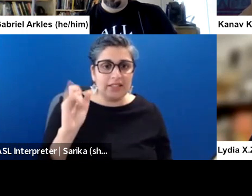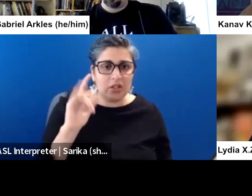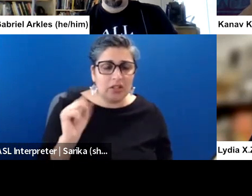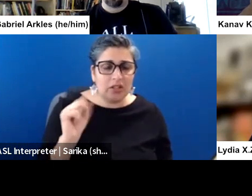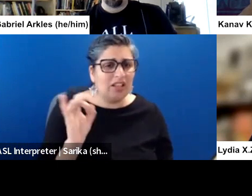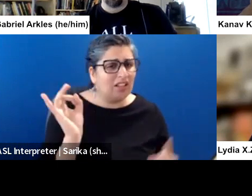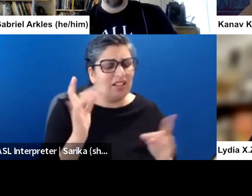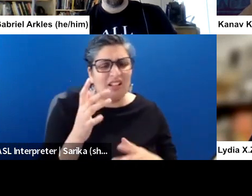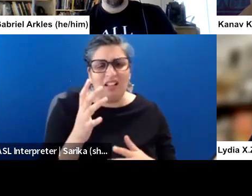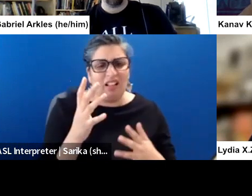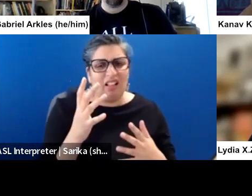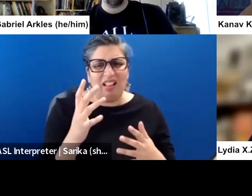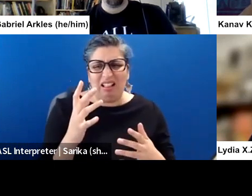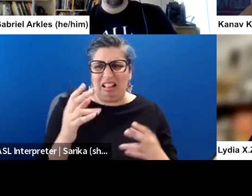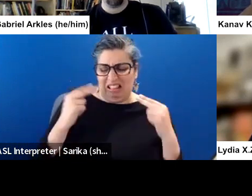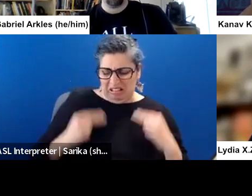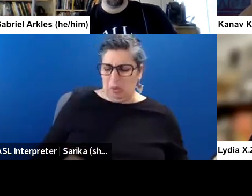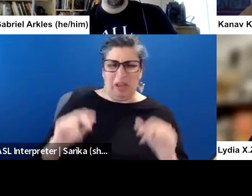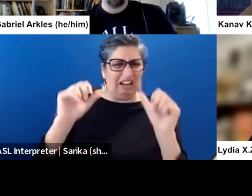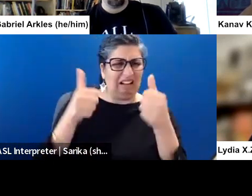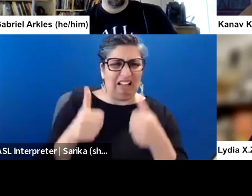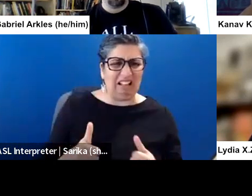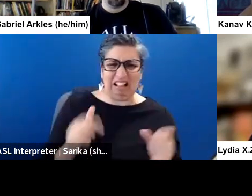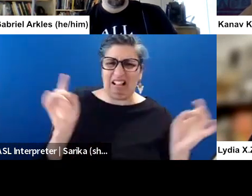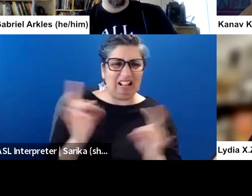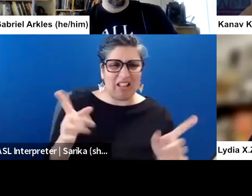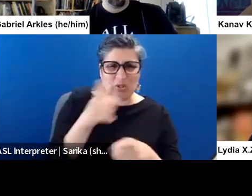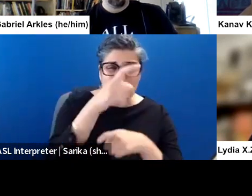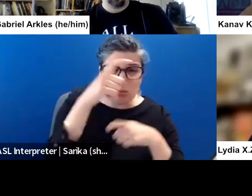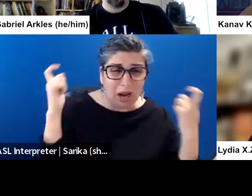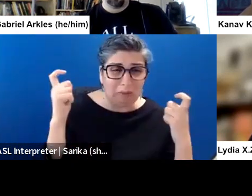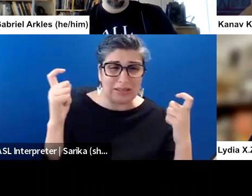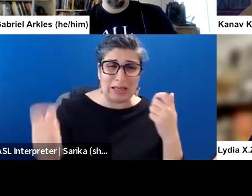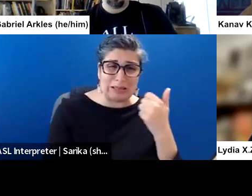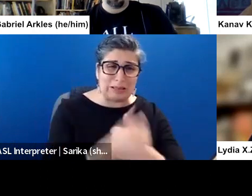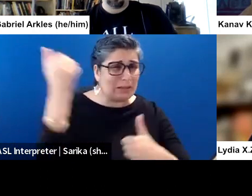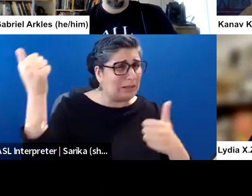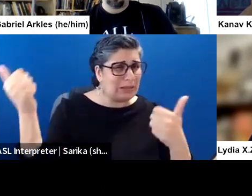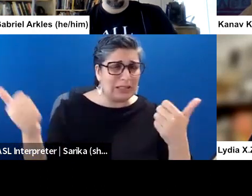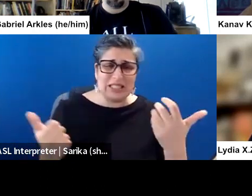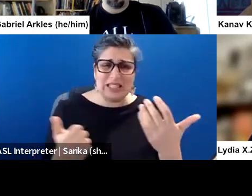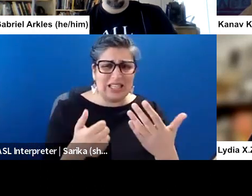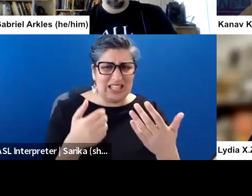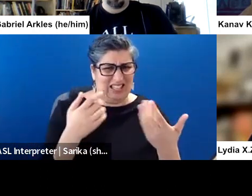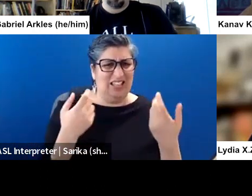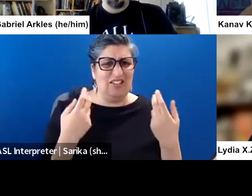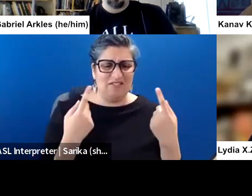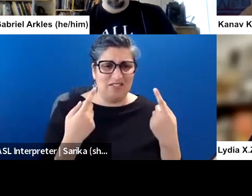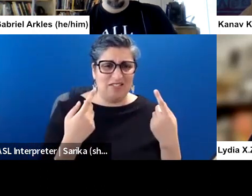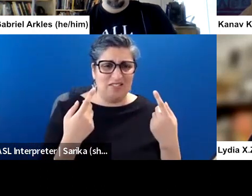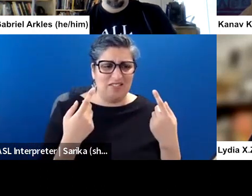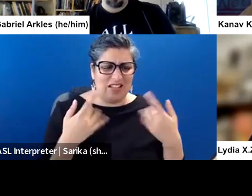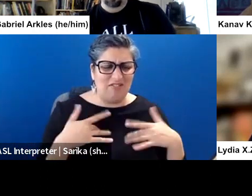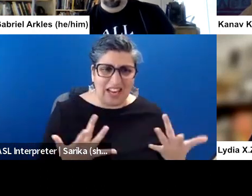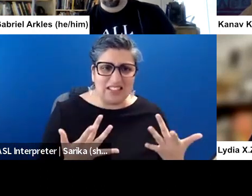mentally damaging, traumatizing event. And the last time I was on suicide watch in